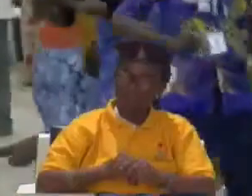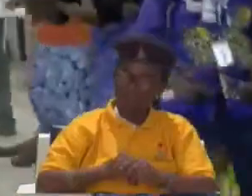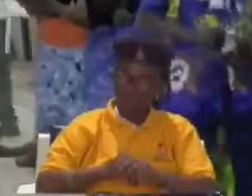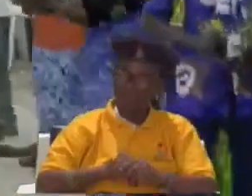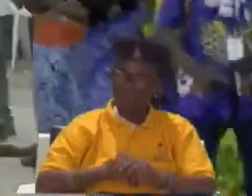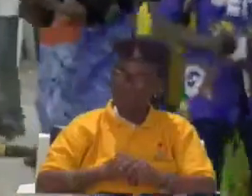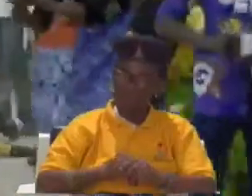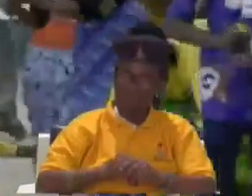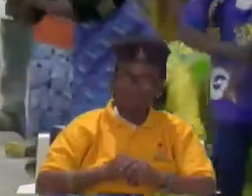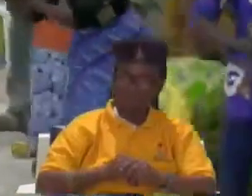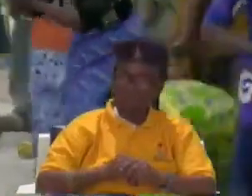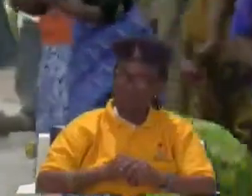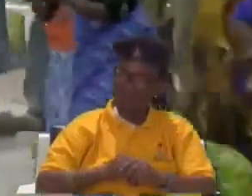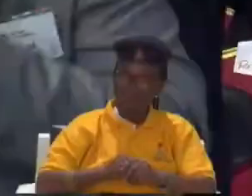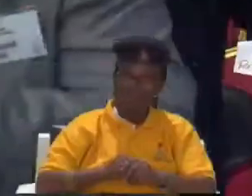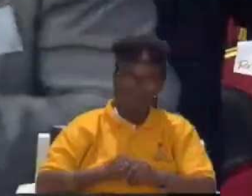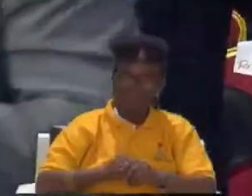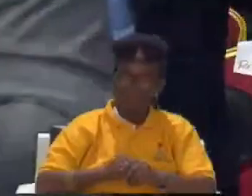Father. Oh, Lord.